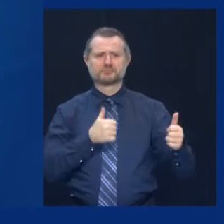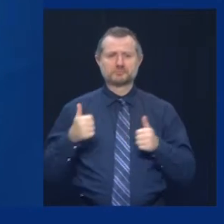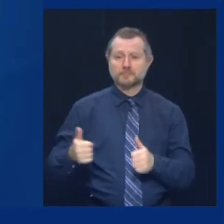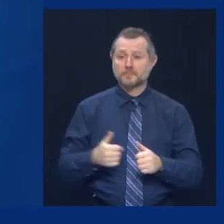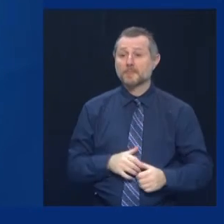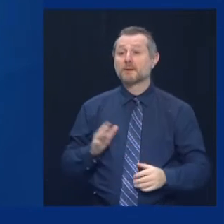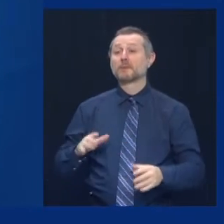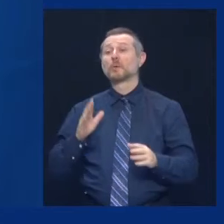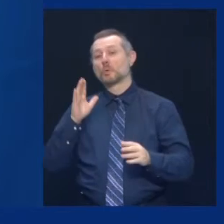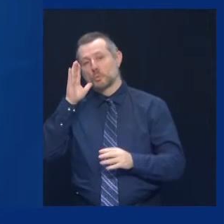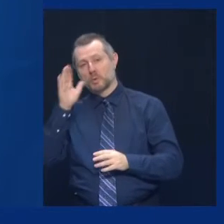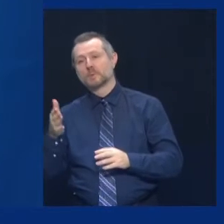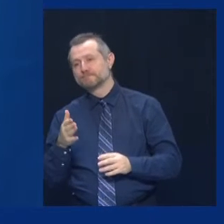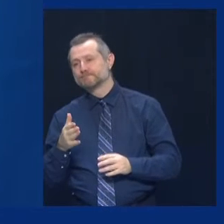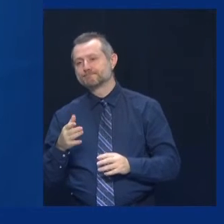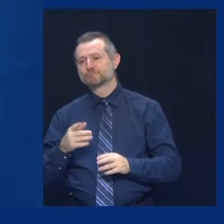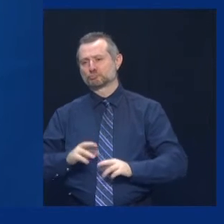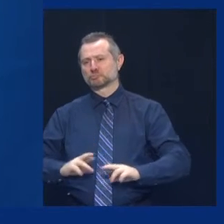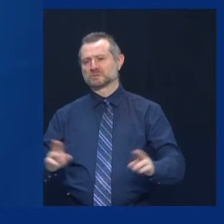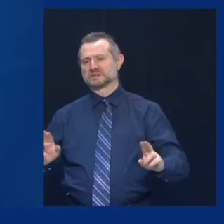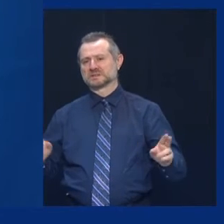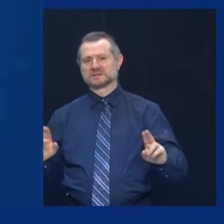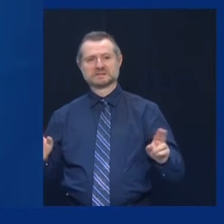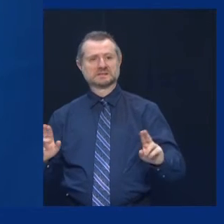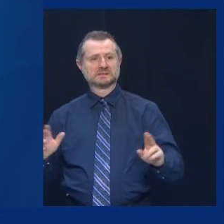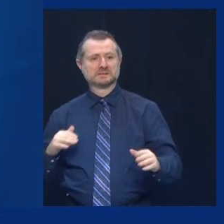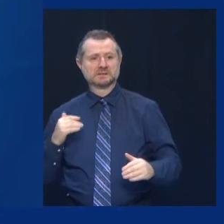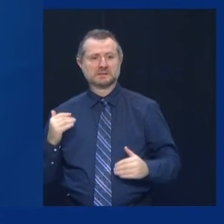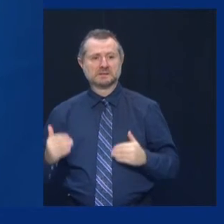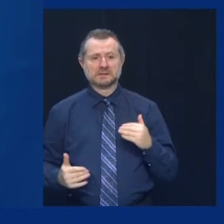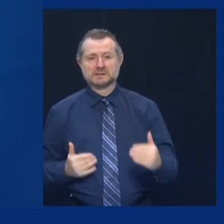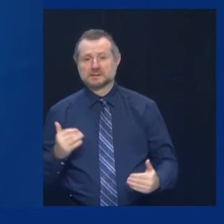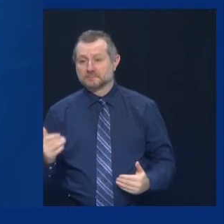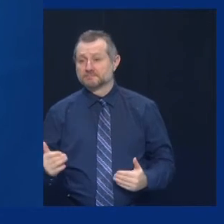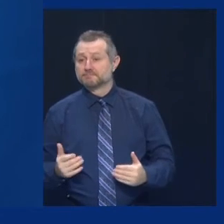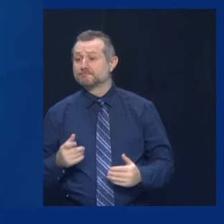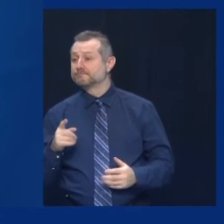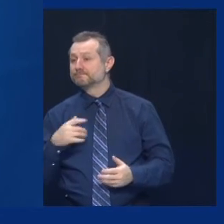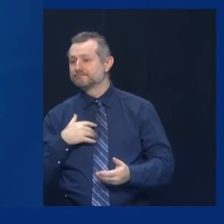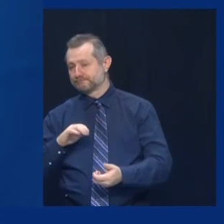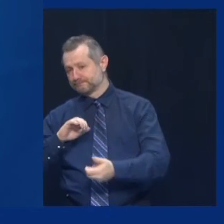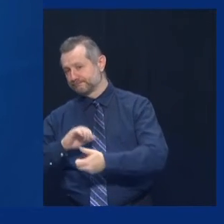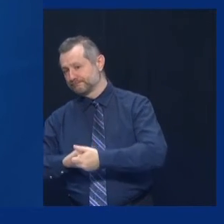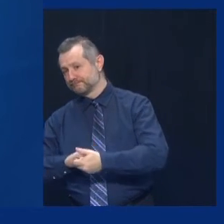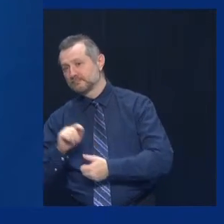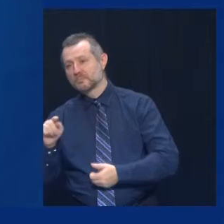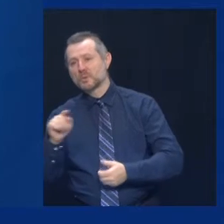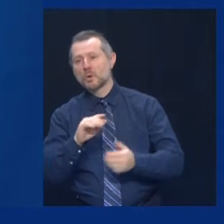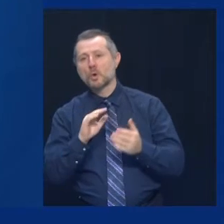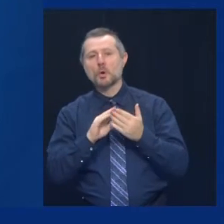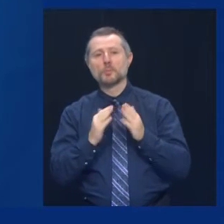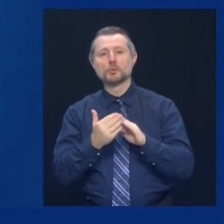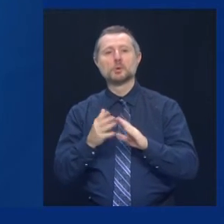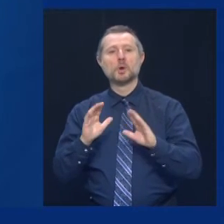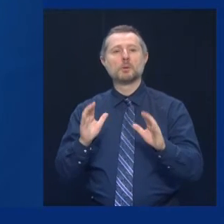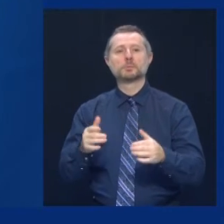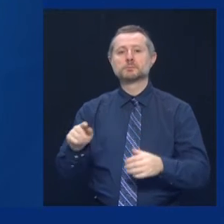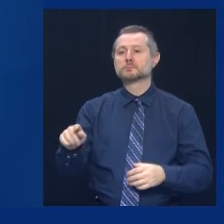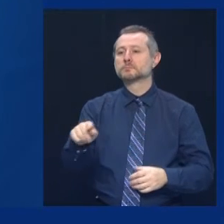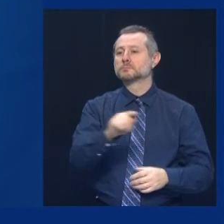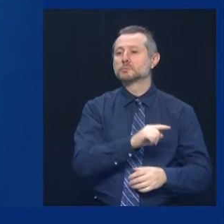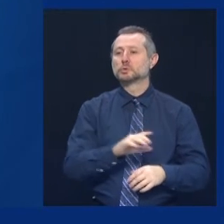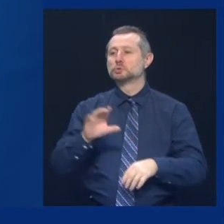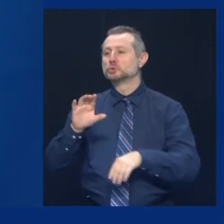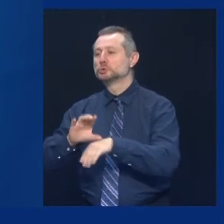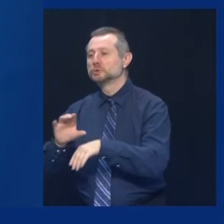We'll have these ready to then work with community groups, churches, housing authorities, so we